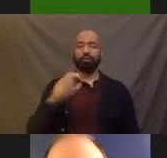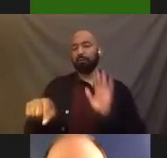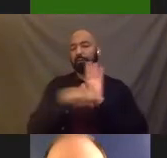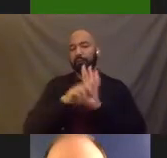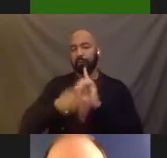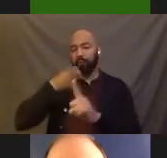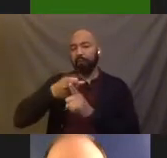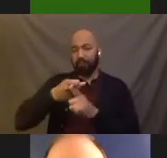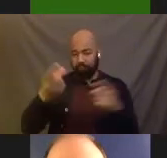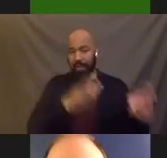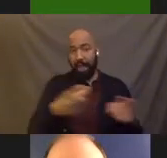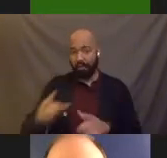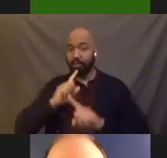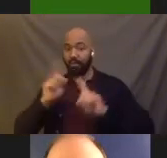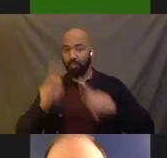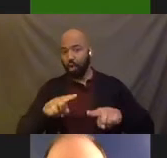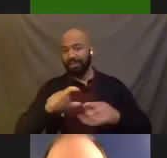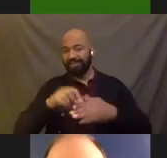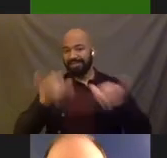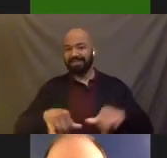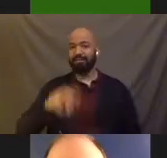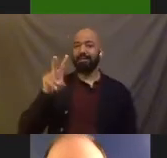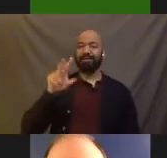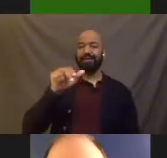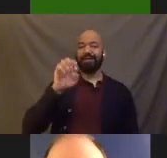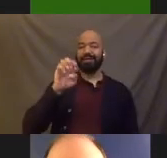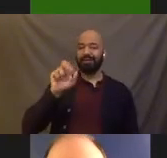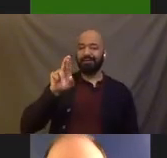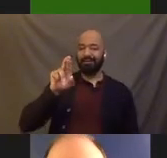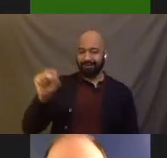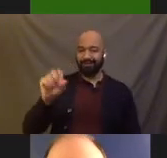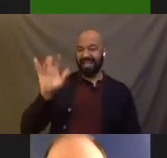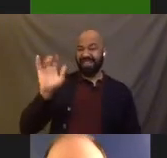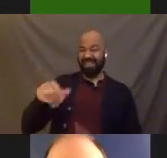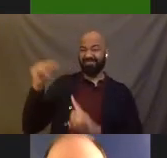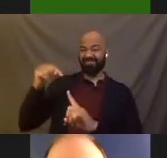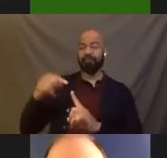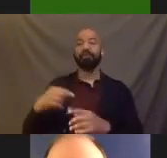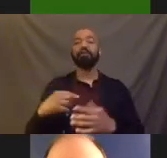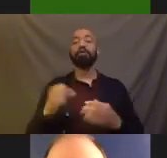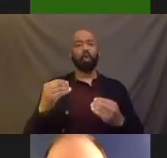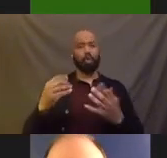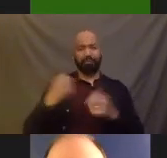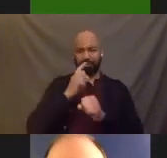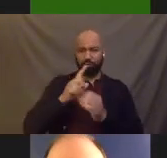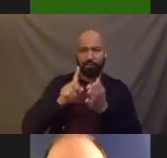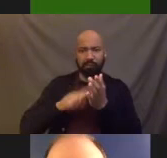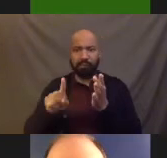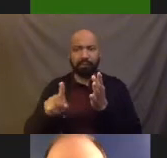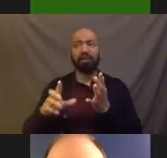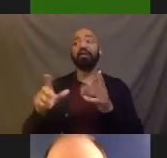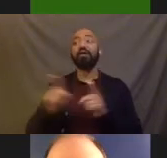vaccine reaction that you're concerned is not to be expected or abnormal. You can certainly report